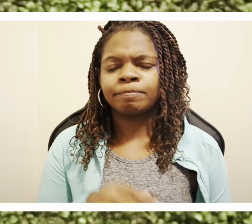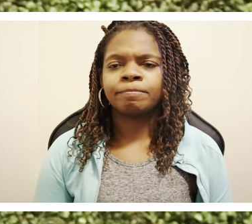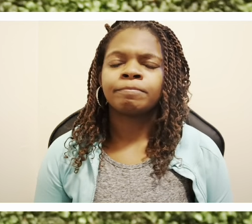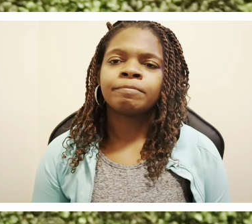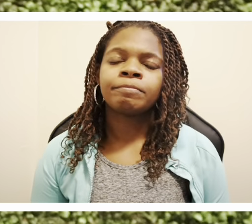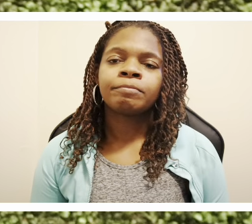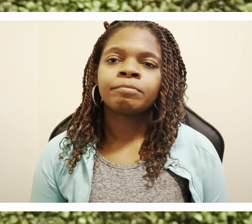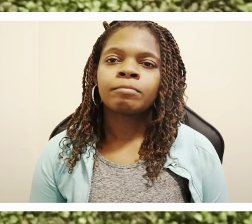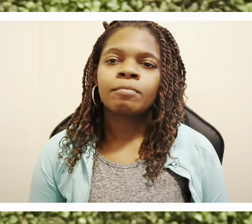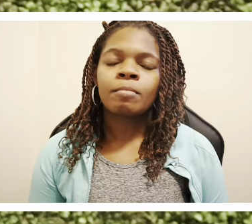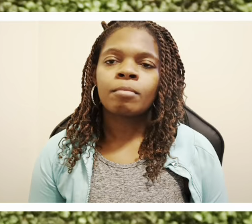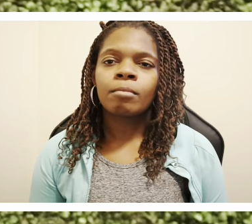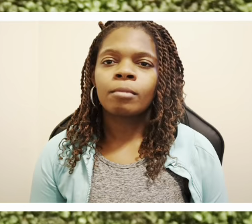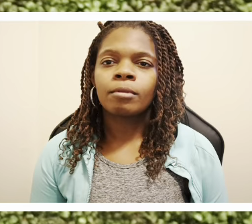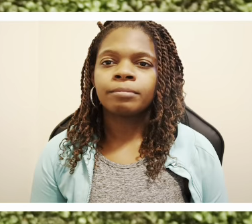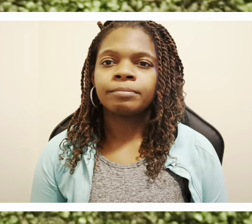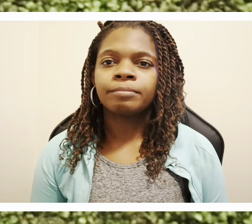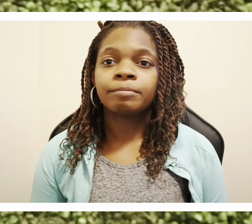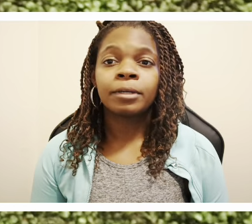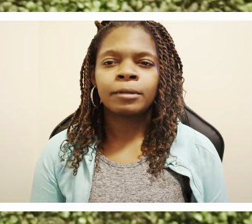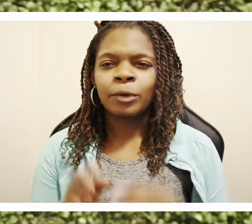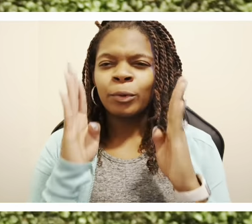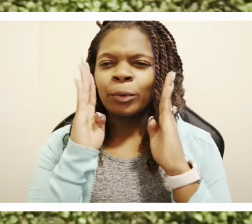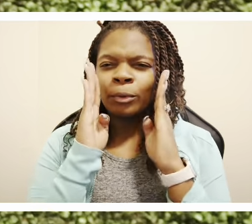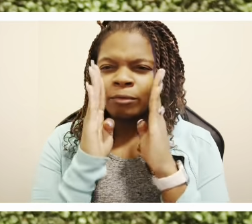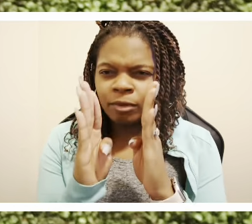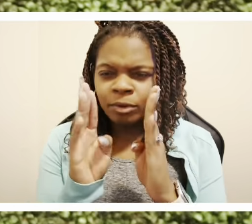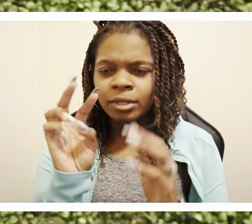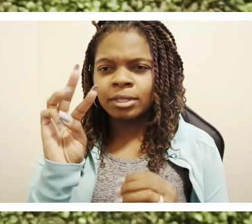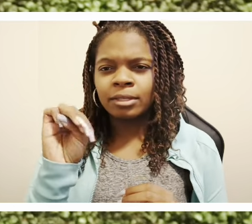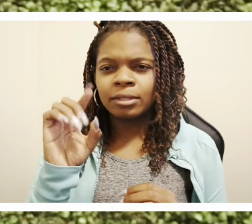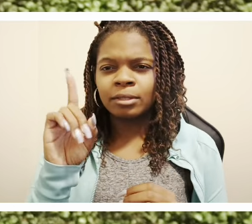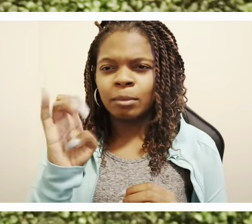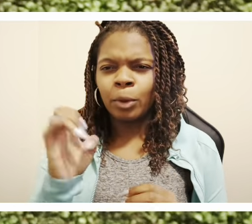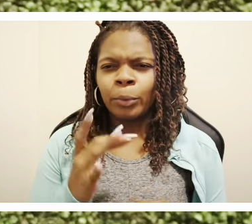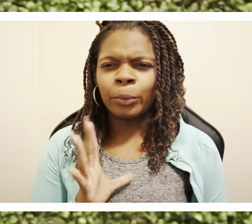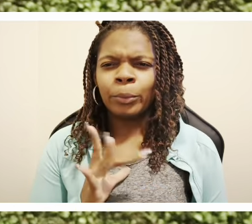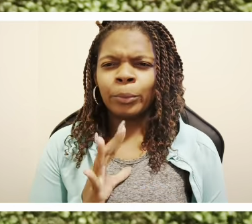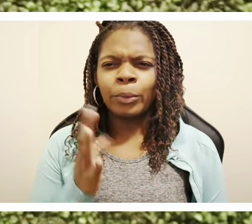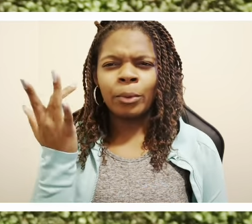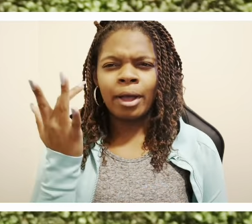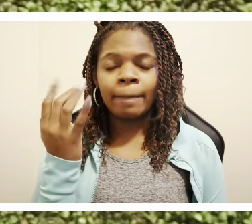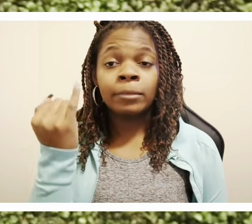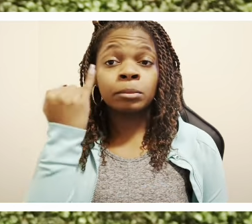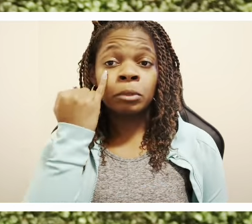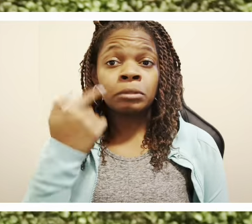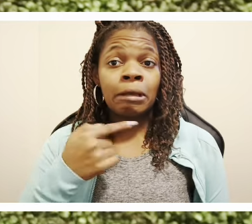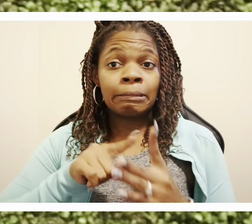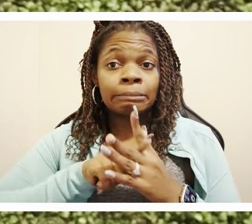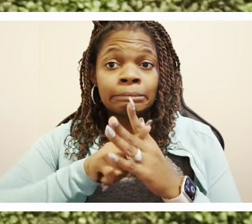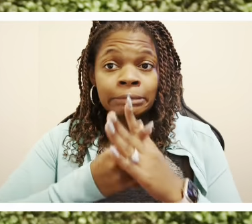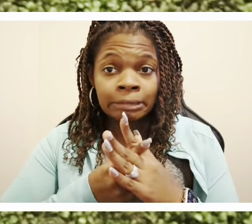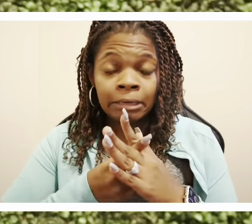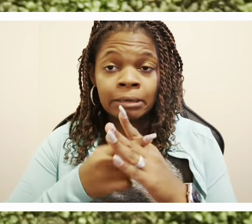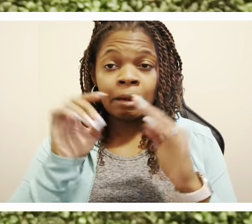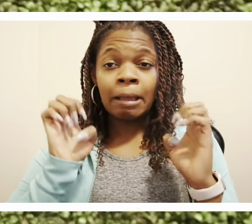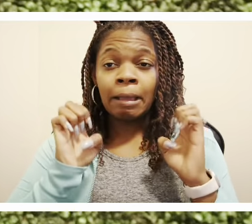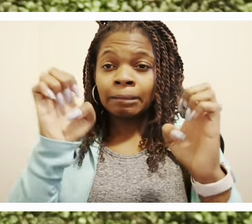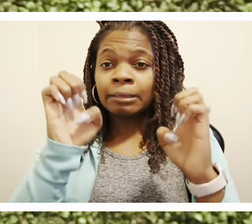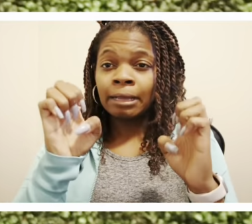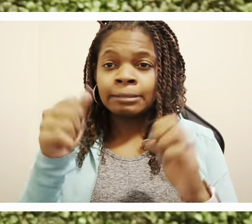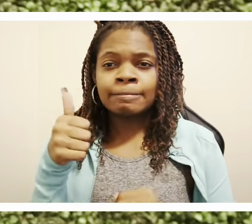Which is nice is I still have fitness mode on. So automatically when I don't even have to press anything. I have it set up where if I start a